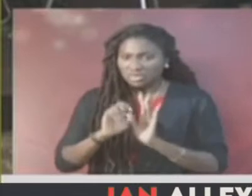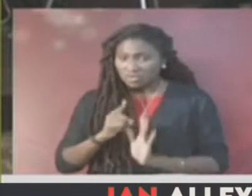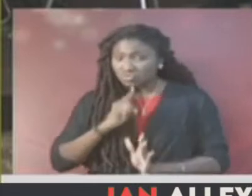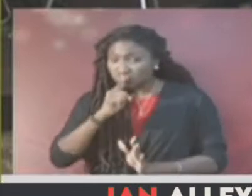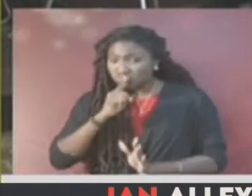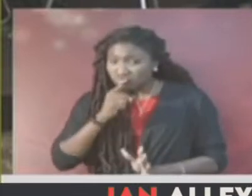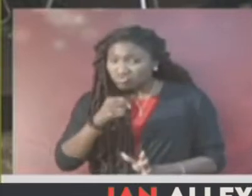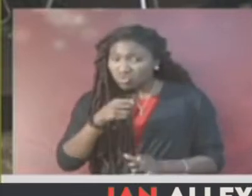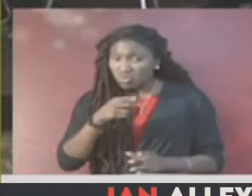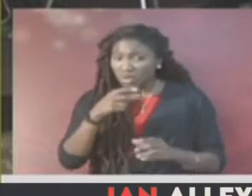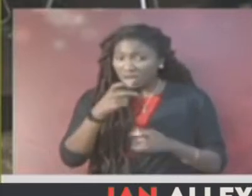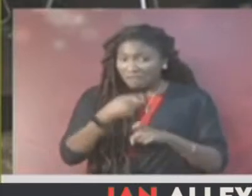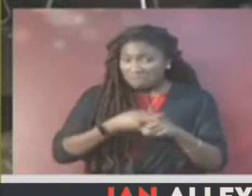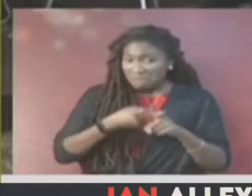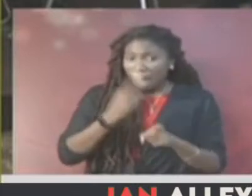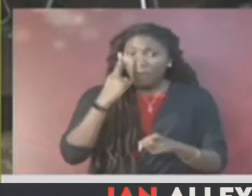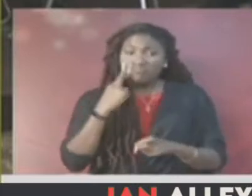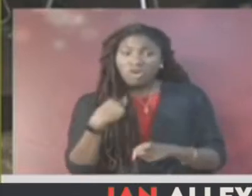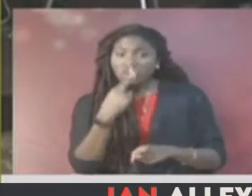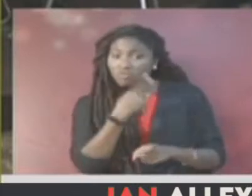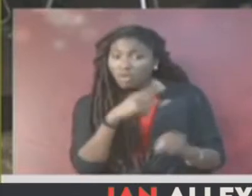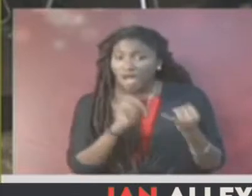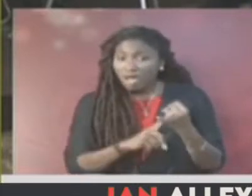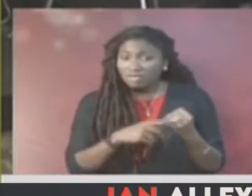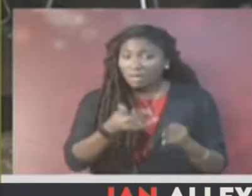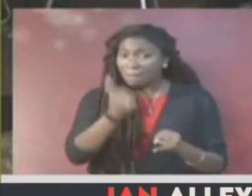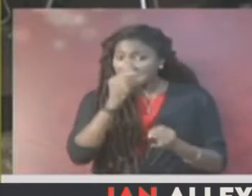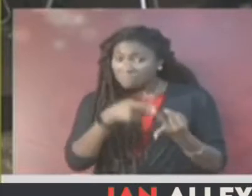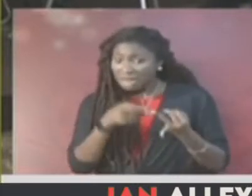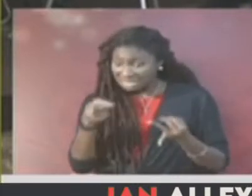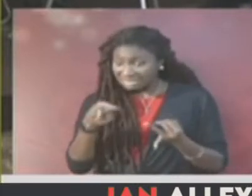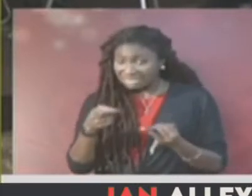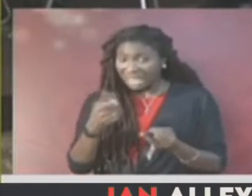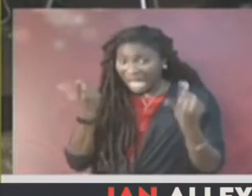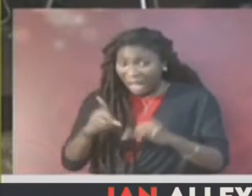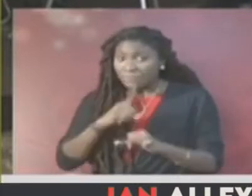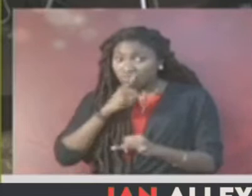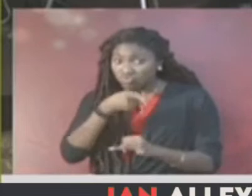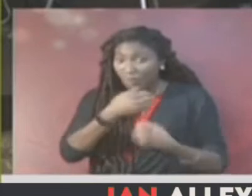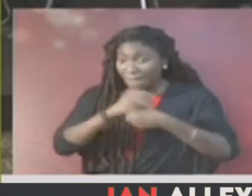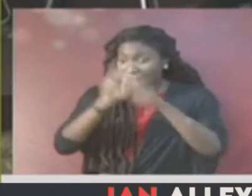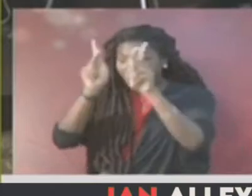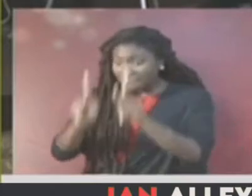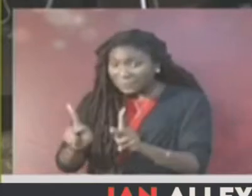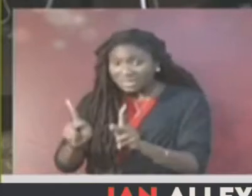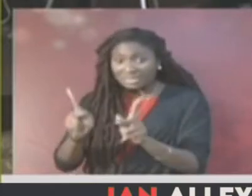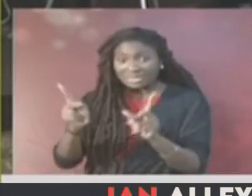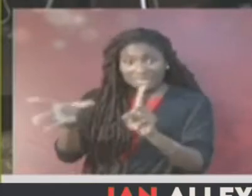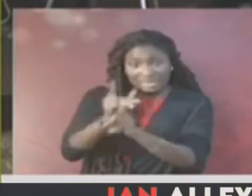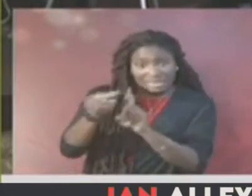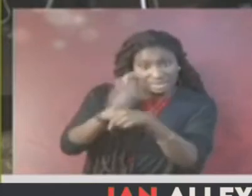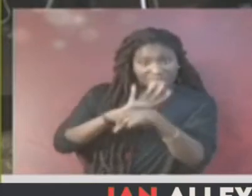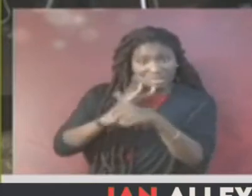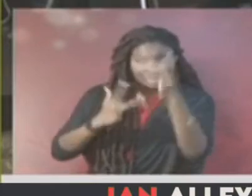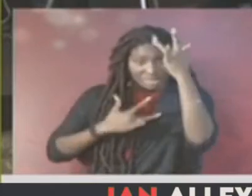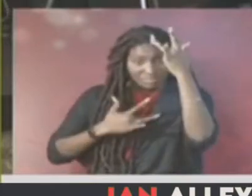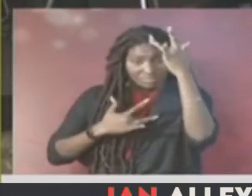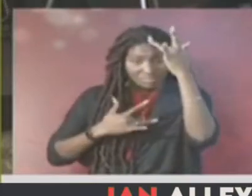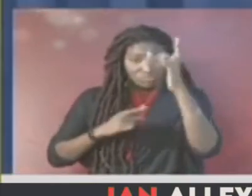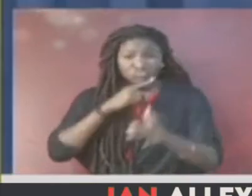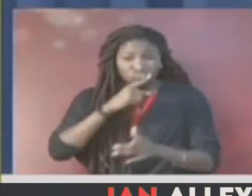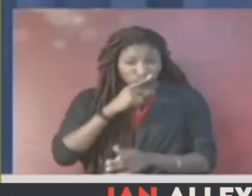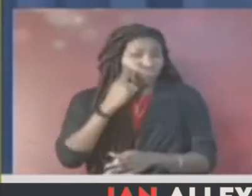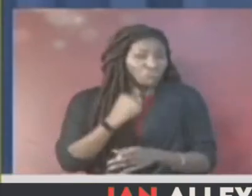support their closure? What other activities have been most responsible for the recent case increase? Right.